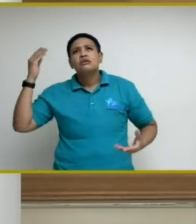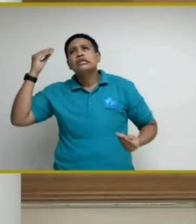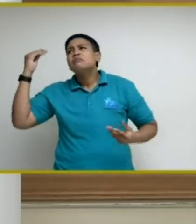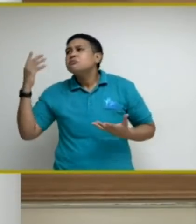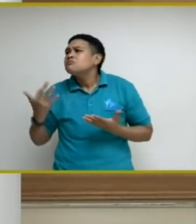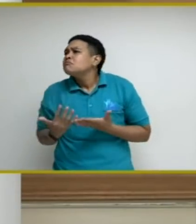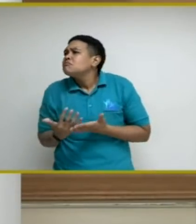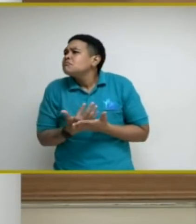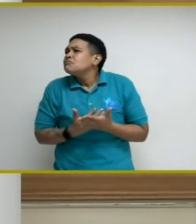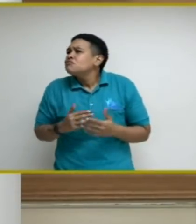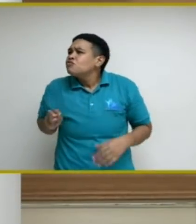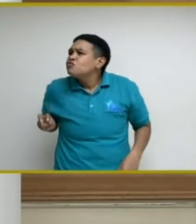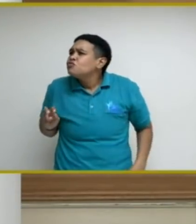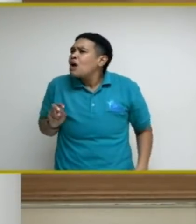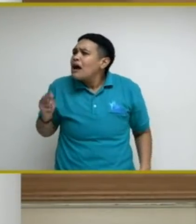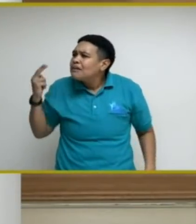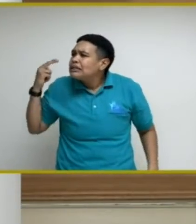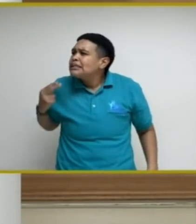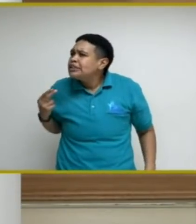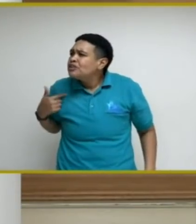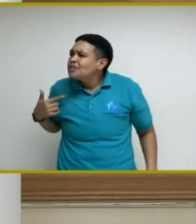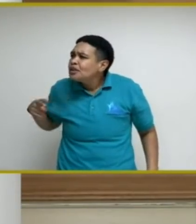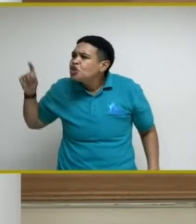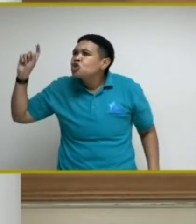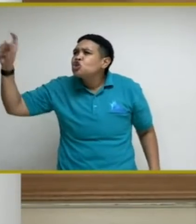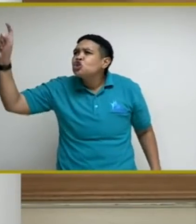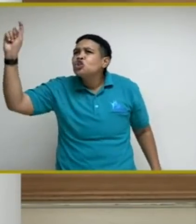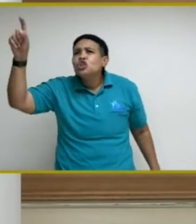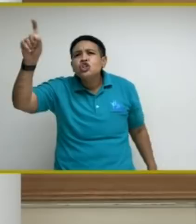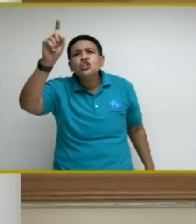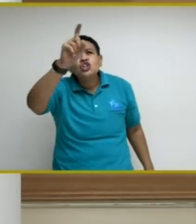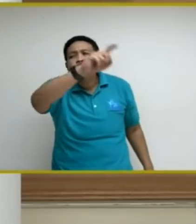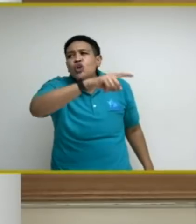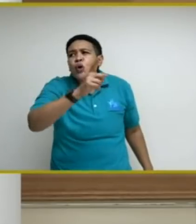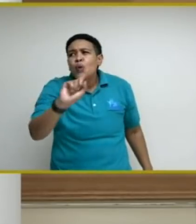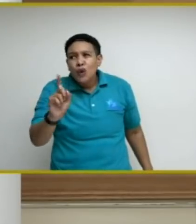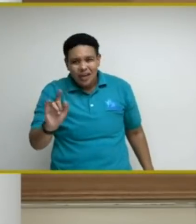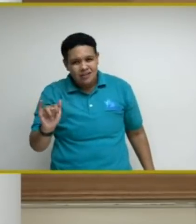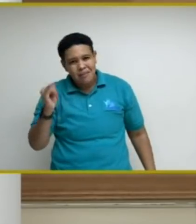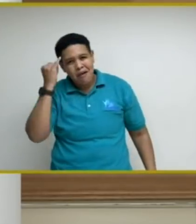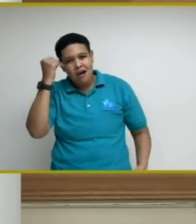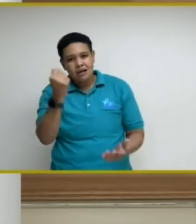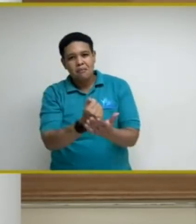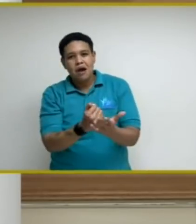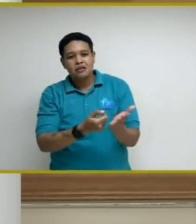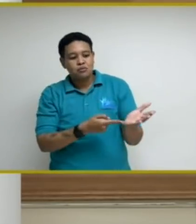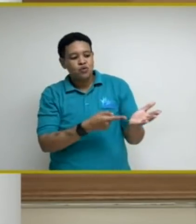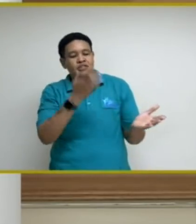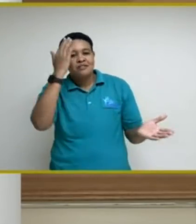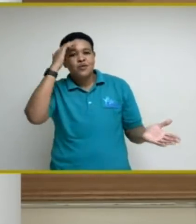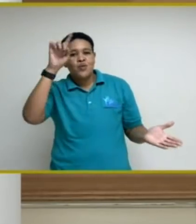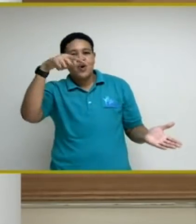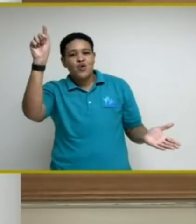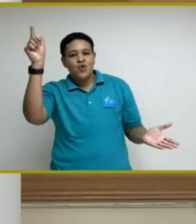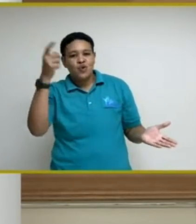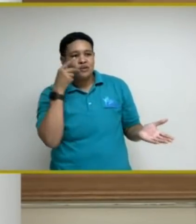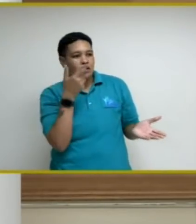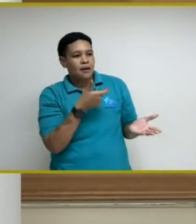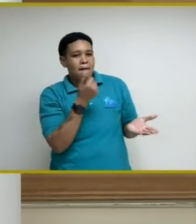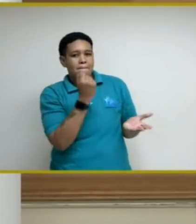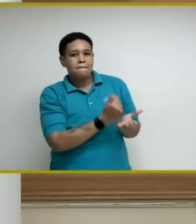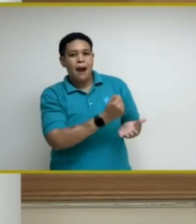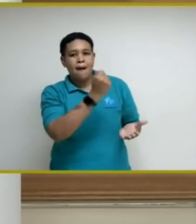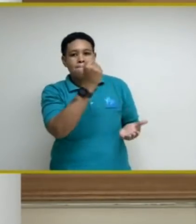of travel history and so on. So in a sense, those of us who have a passport and have to travel would appreciate exactly what a digital